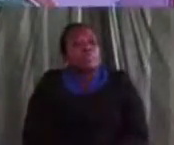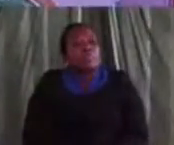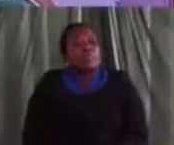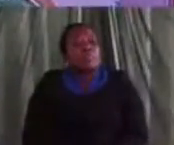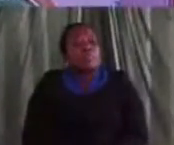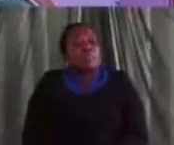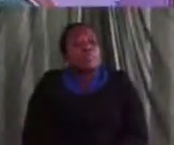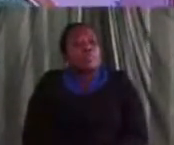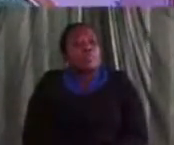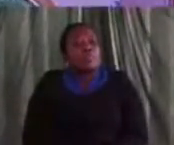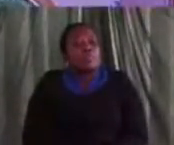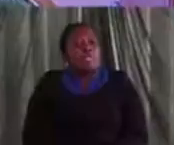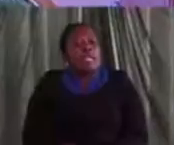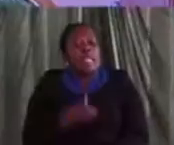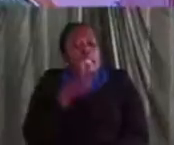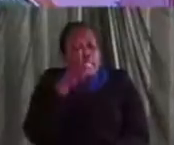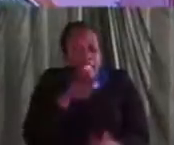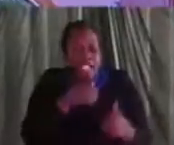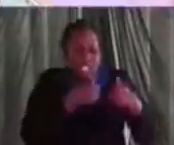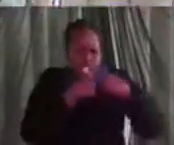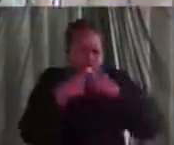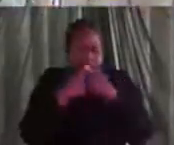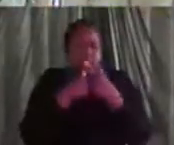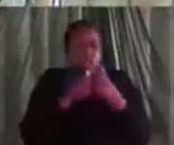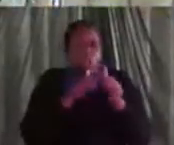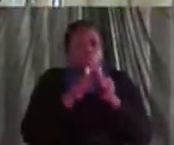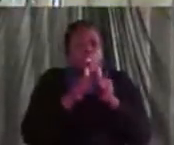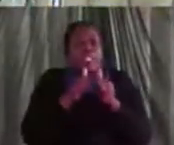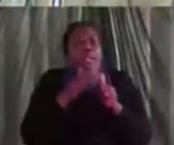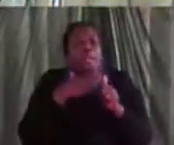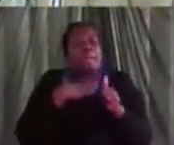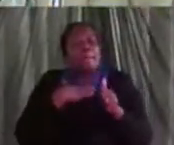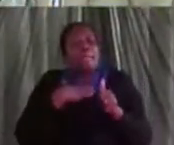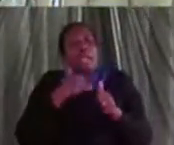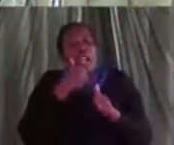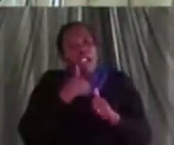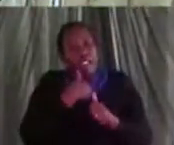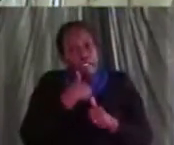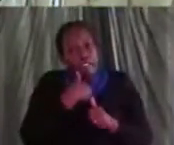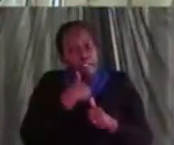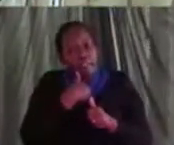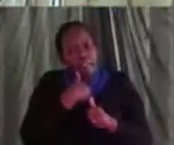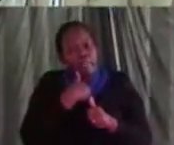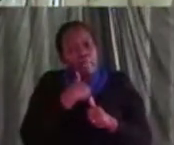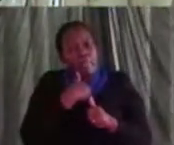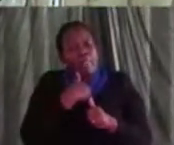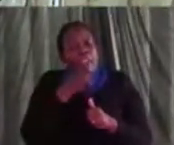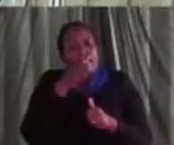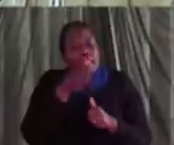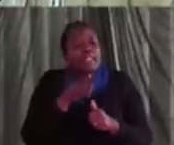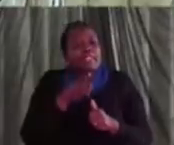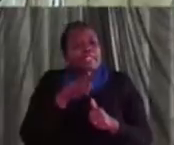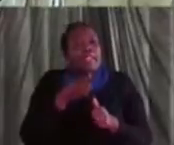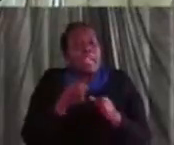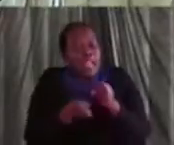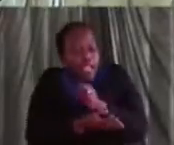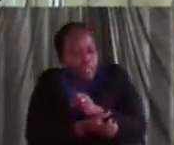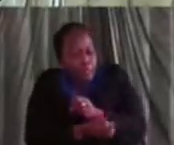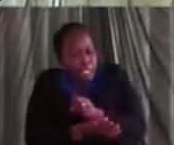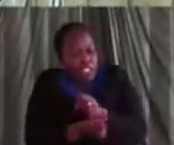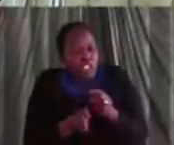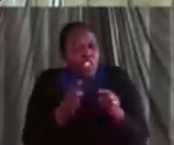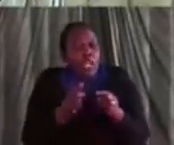can answer. Yes, the challenge I'm having, yes, again, on the same premise that we had agreed on earlier, that these declarations help us to